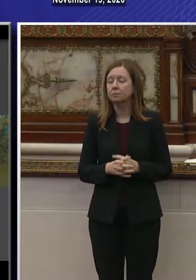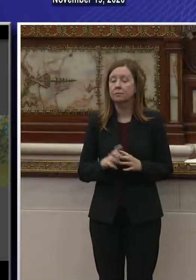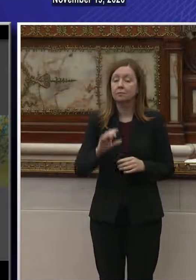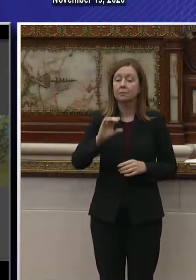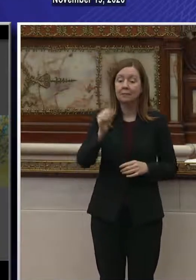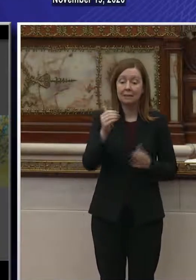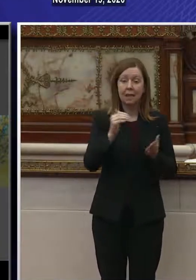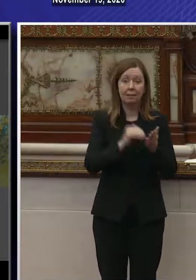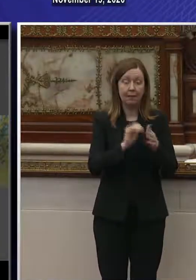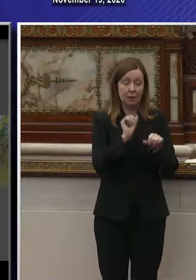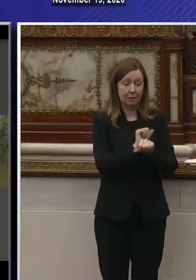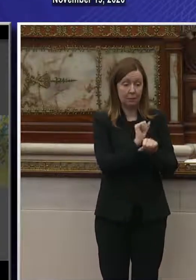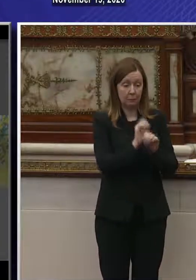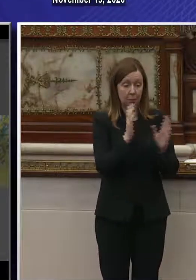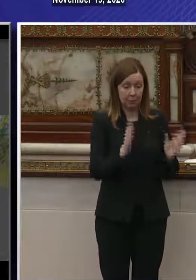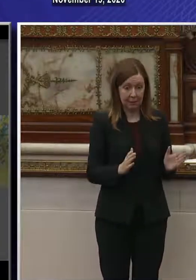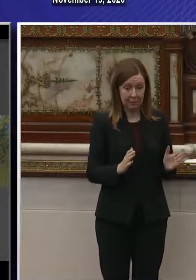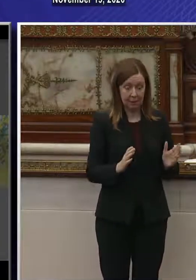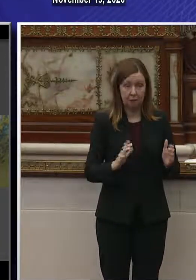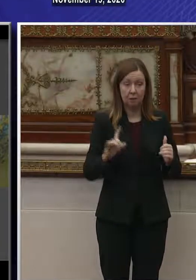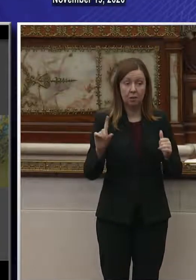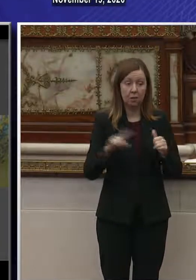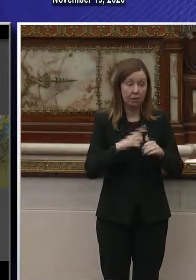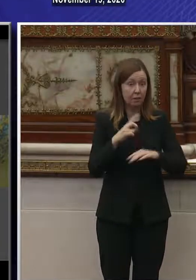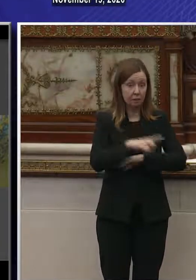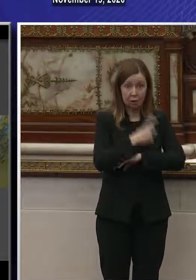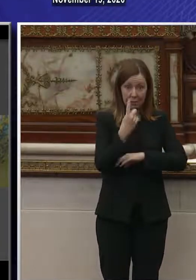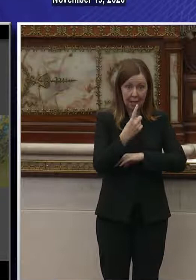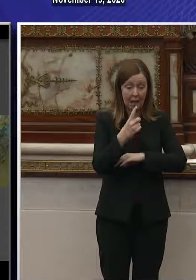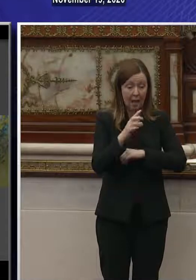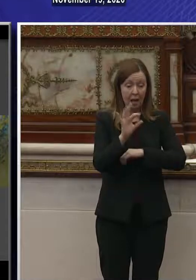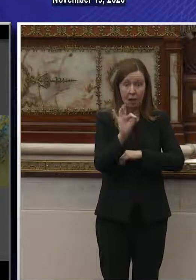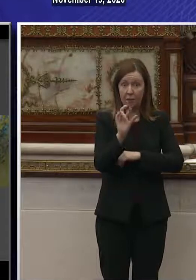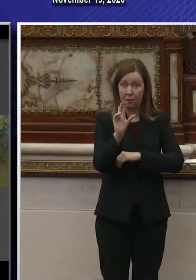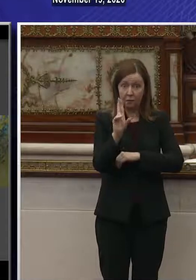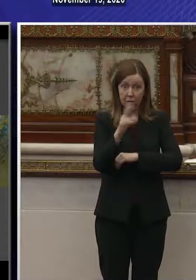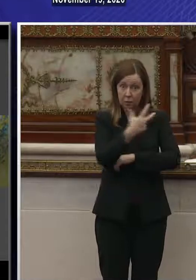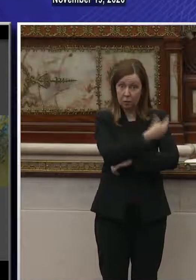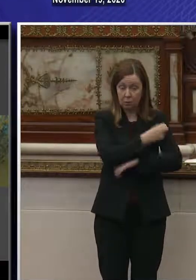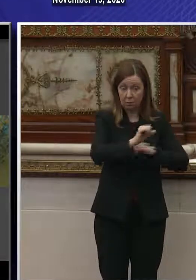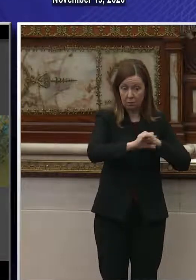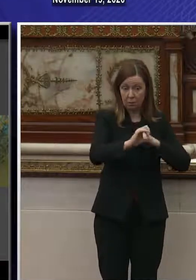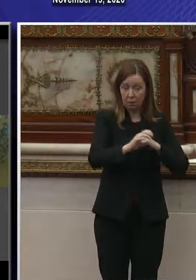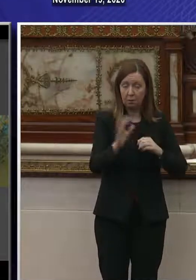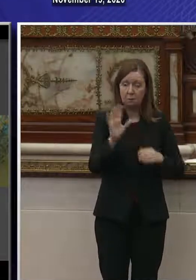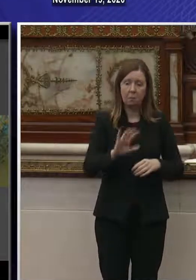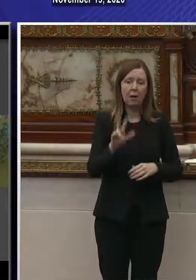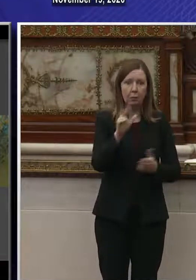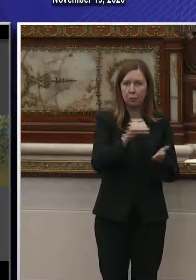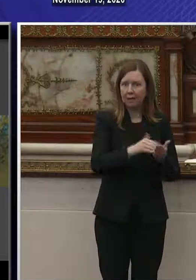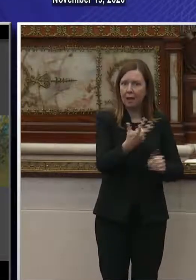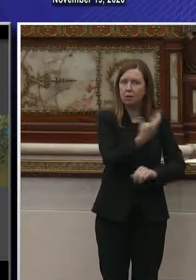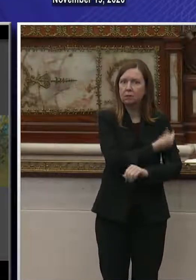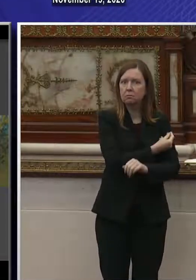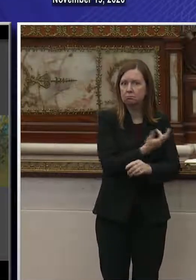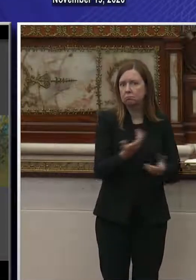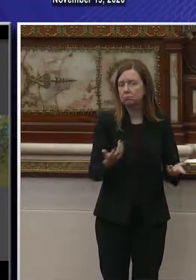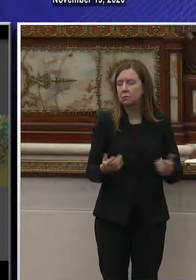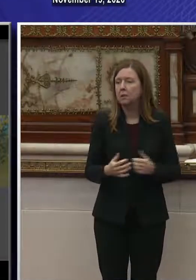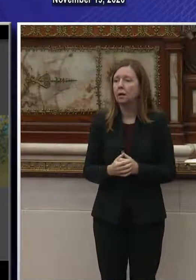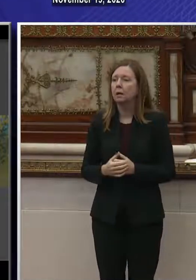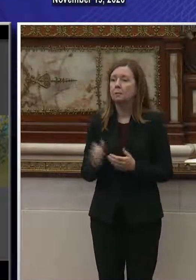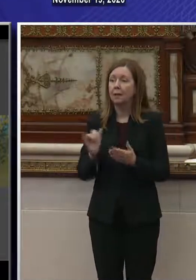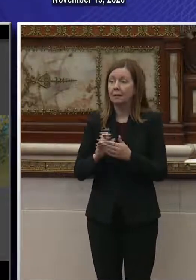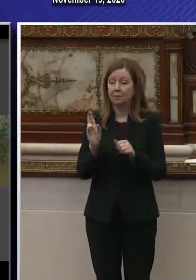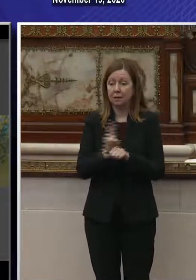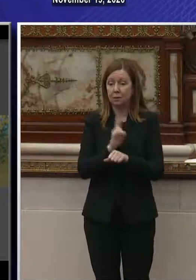10,000 employees, and in our first day of the campaign, we'll get somewhere near 3,000 done. And that's just